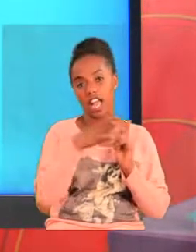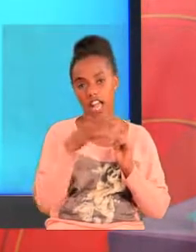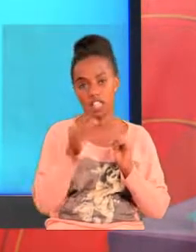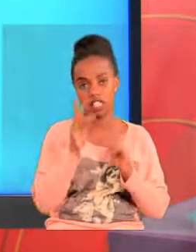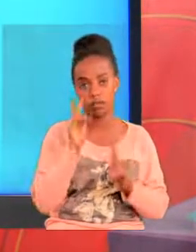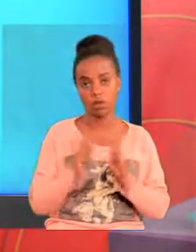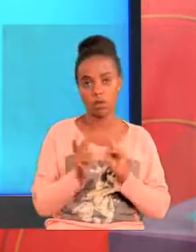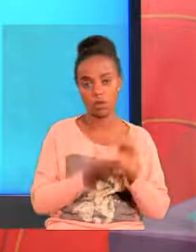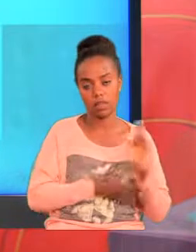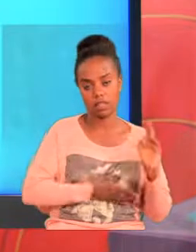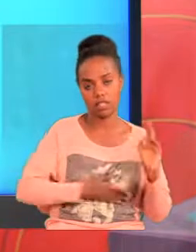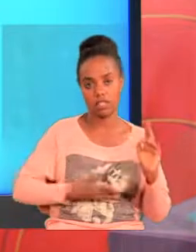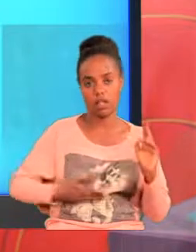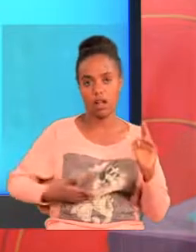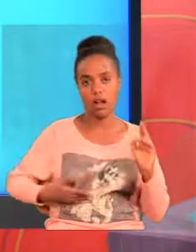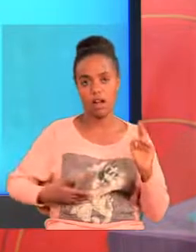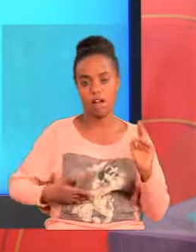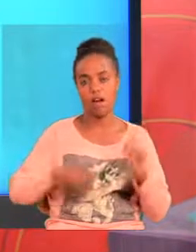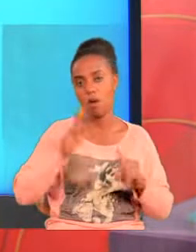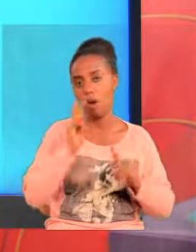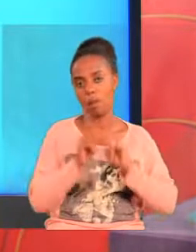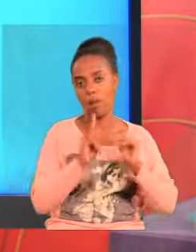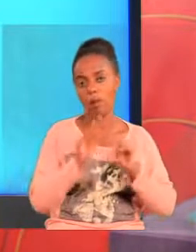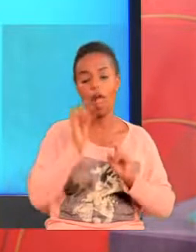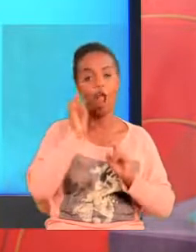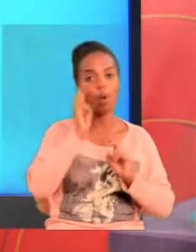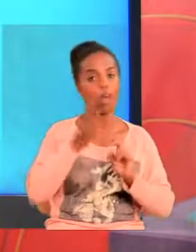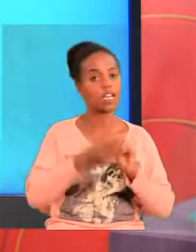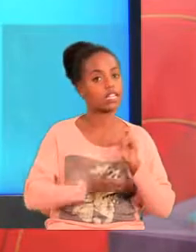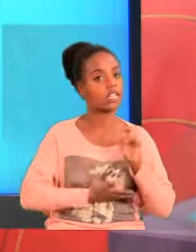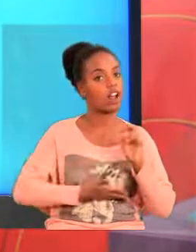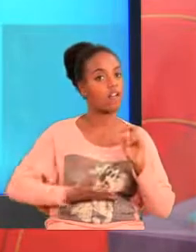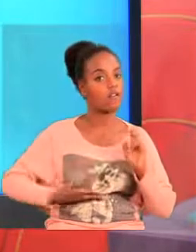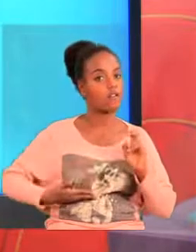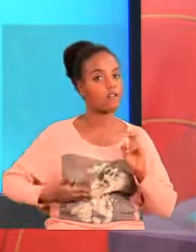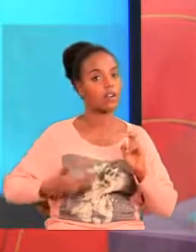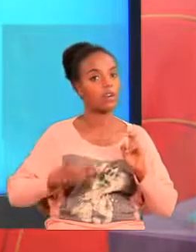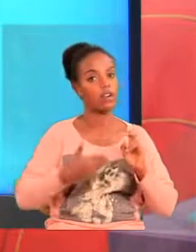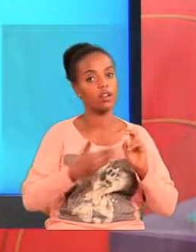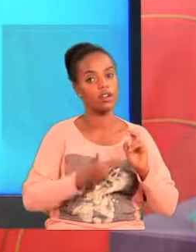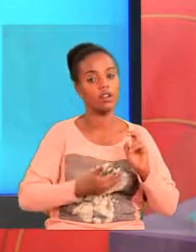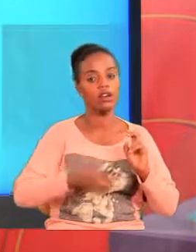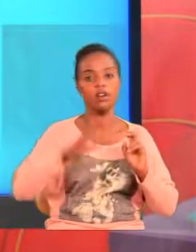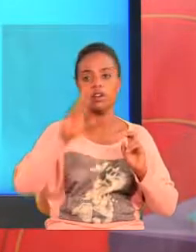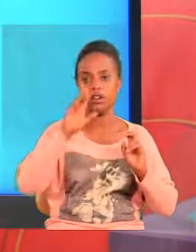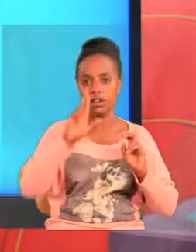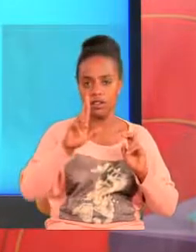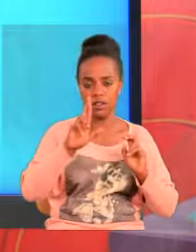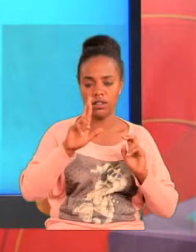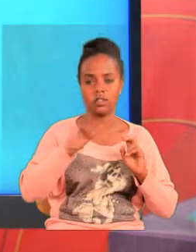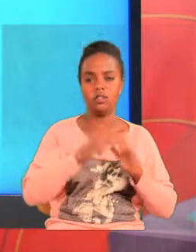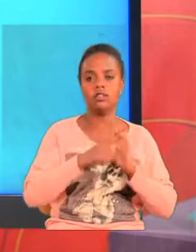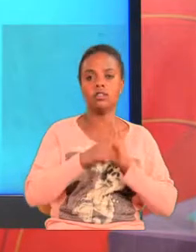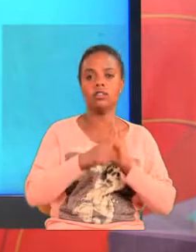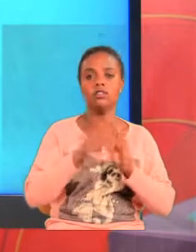the people will starve. The people will starve is R, Q and R.